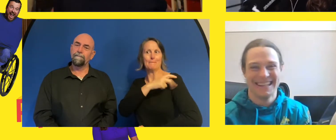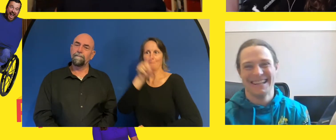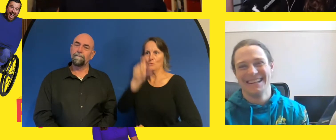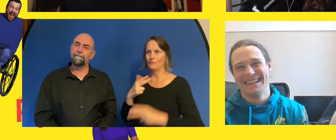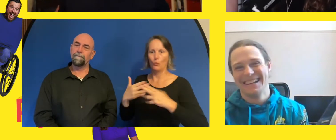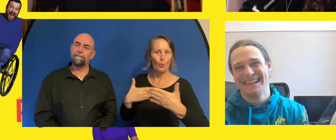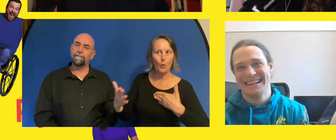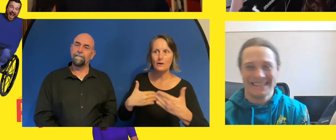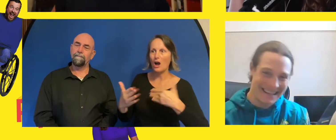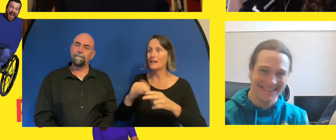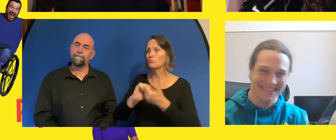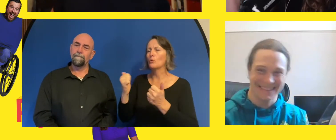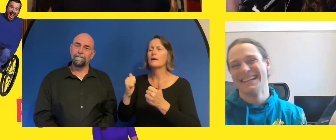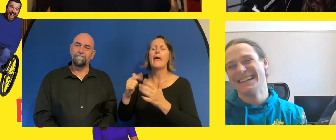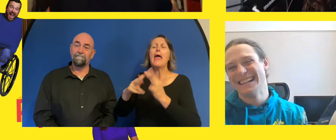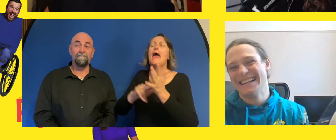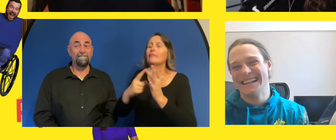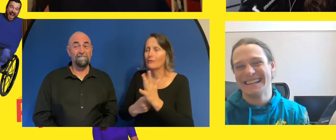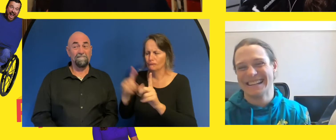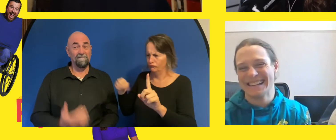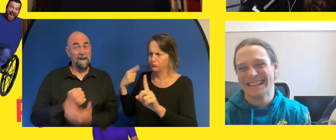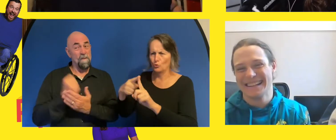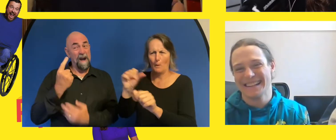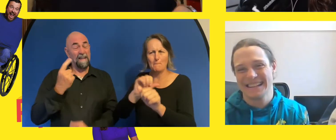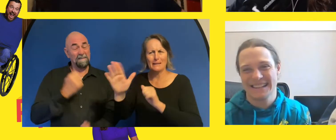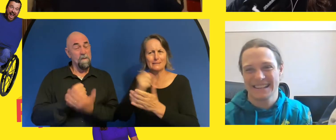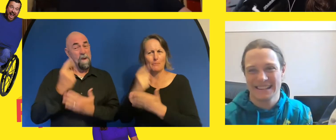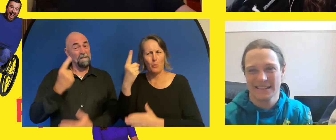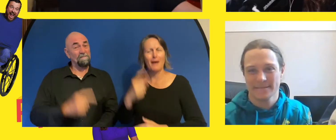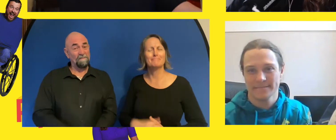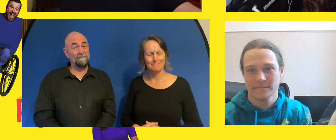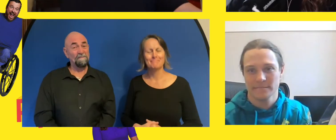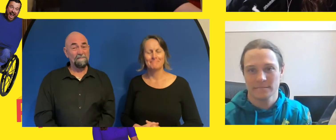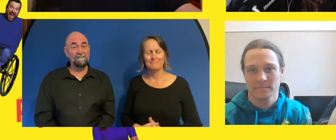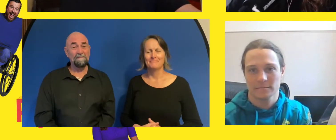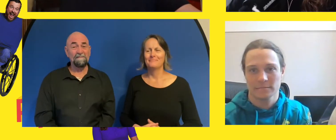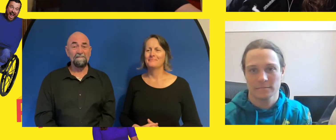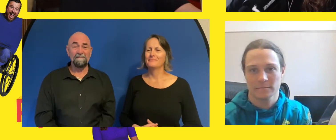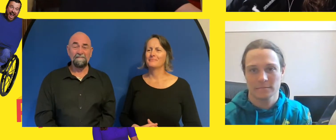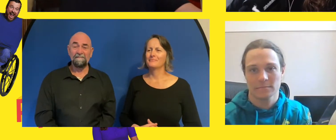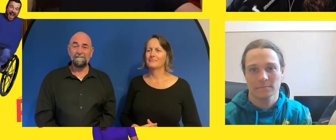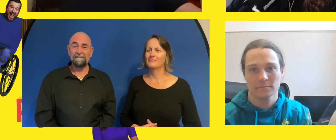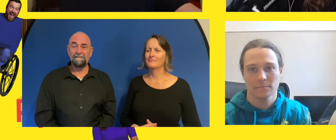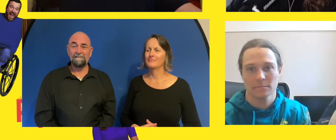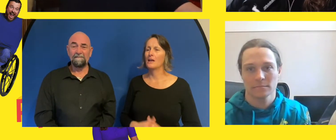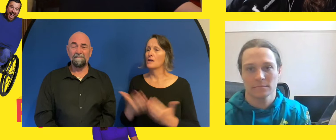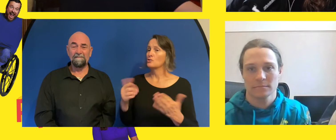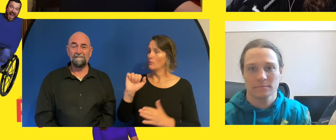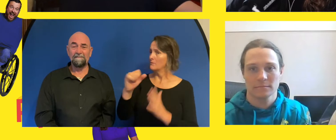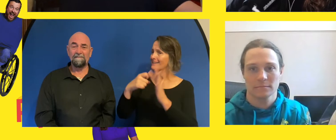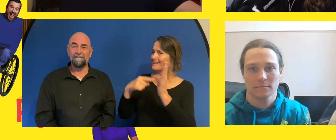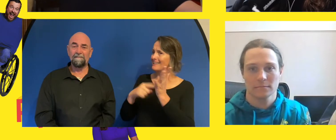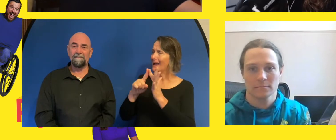Worldwide, world renowned. Yes. From that perspective, for you heading into a closing ceremony, is it just a moment